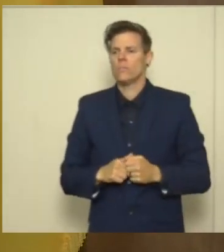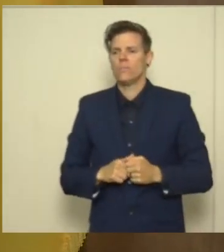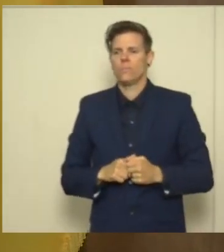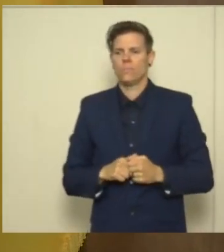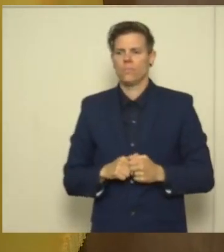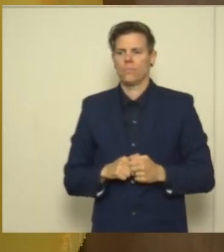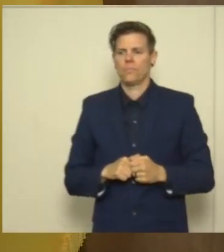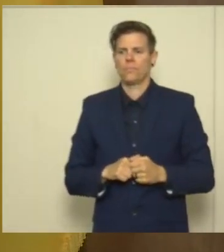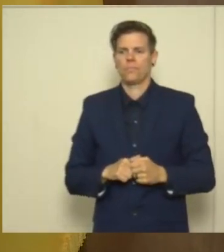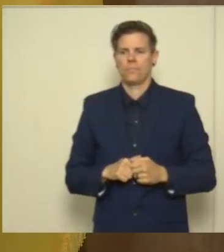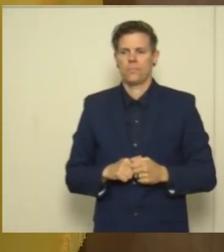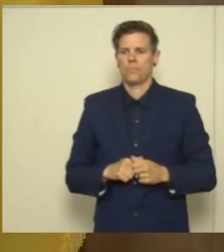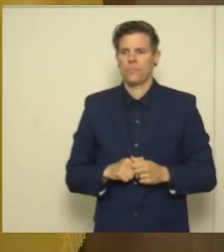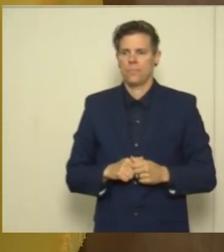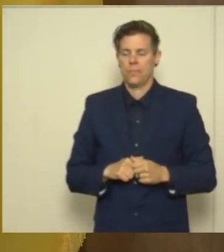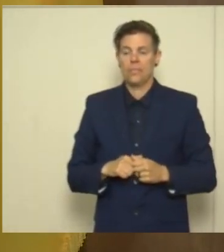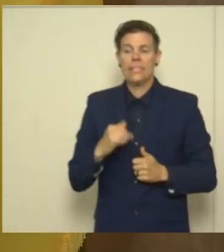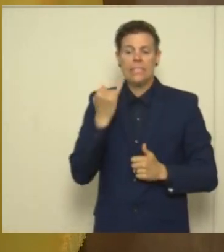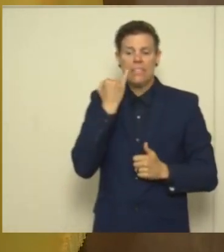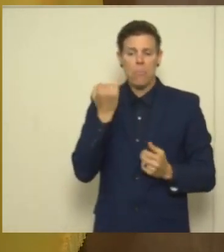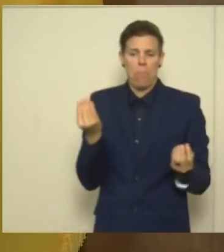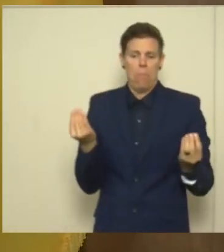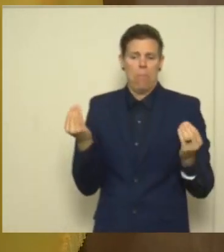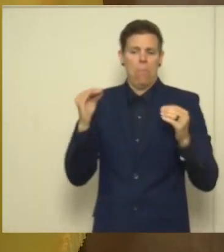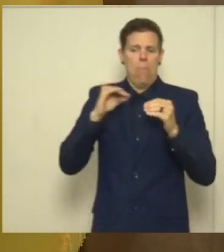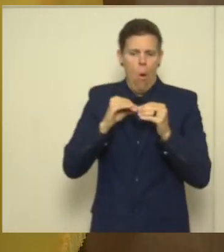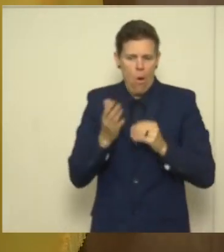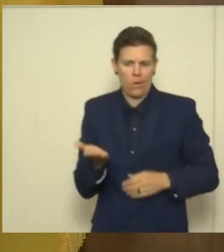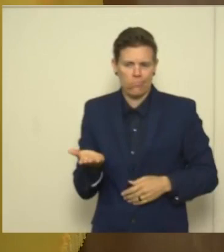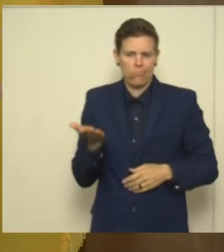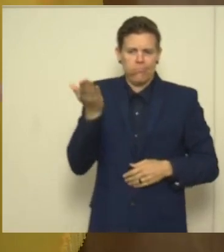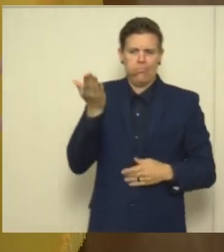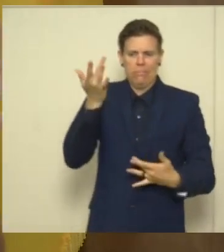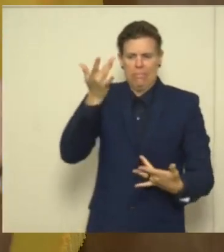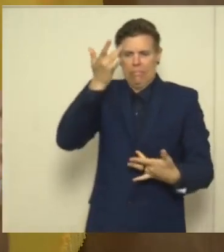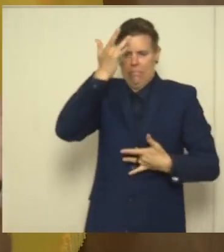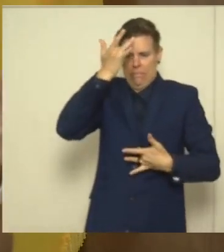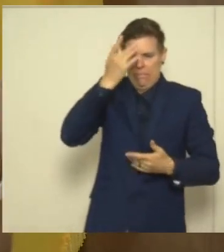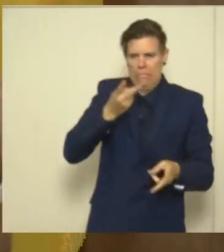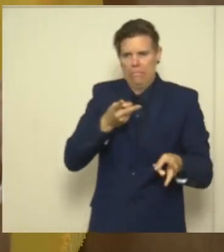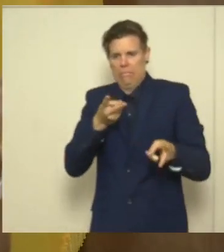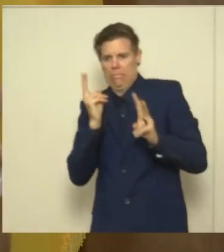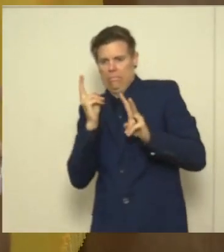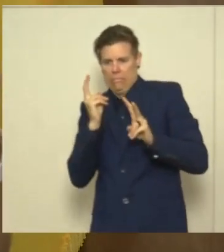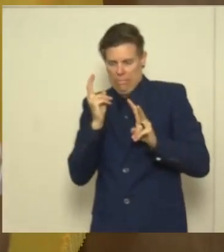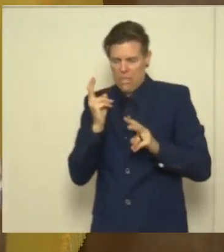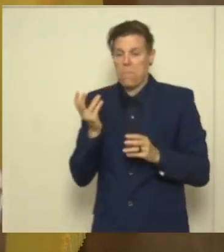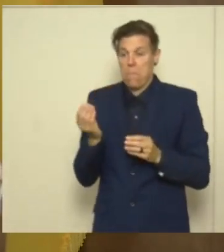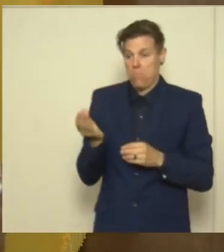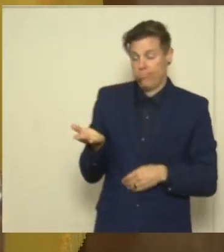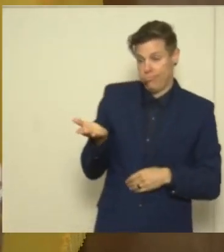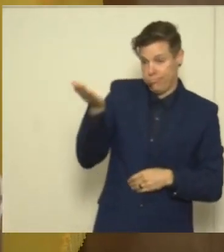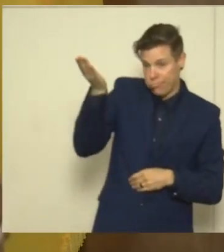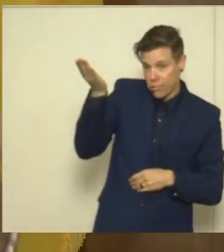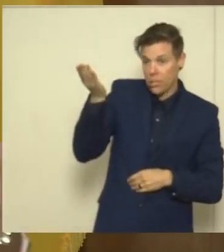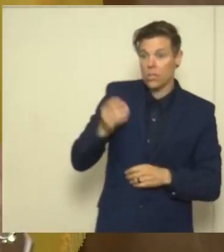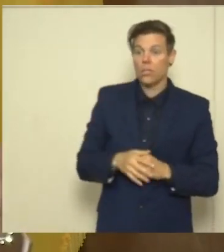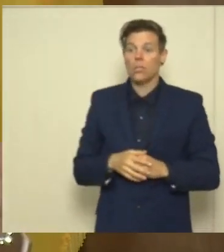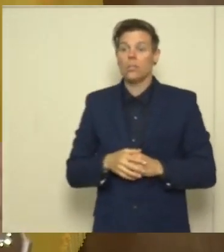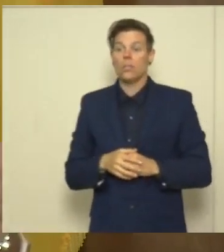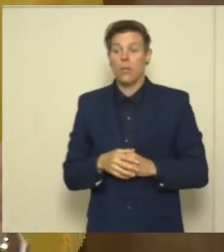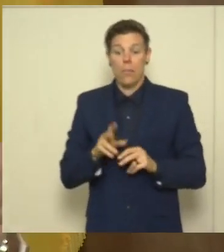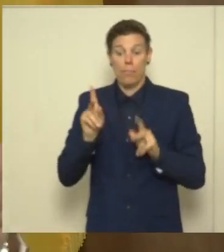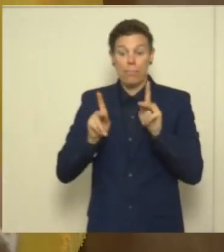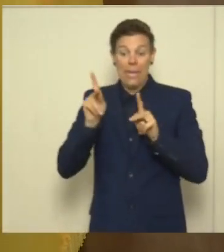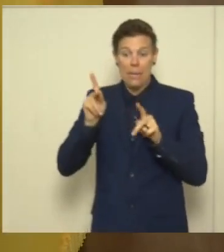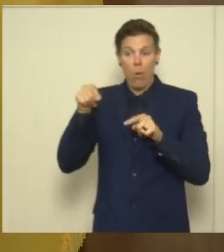uptick in cases, we know our positivity rate goes up. If people are still going out and, in fact, increasing their